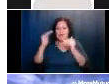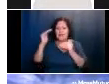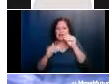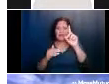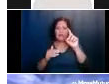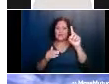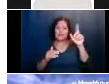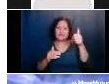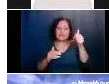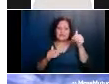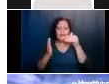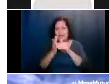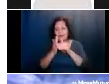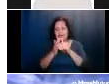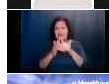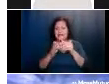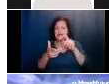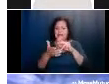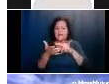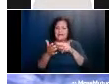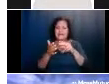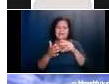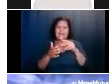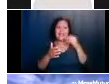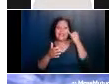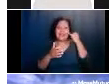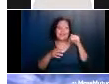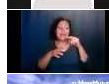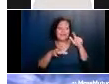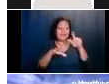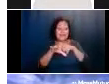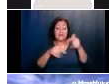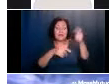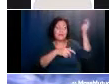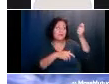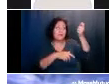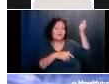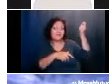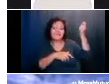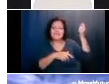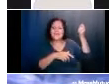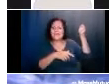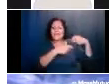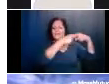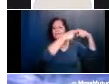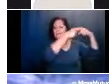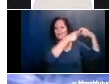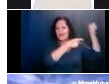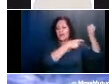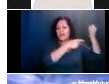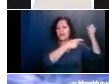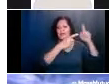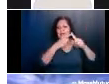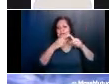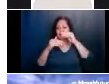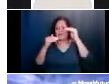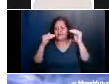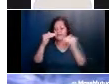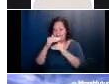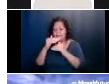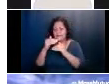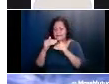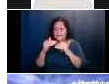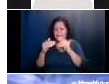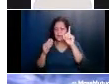110,000, then my SSI, if I was eligible for SSI, would be suspended until it was spent or until I withdrew